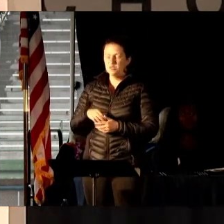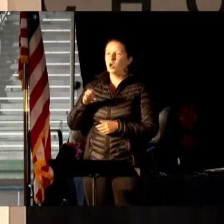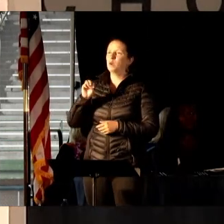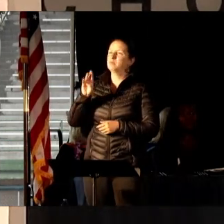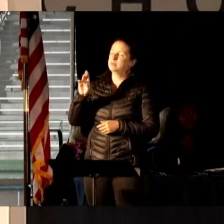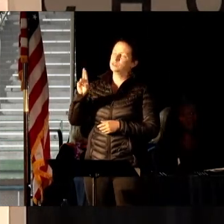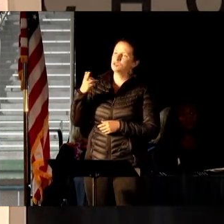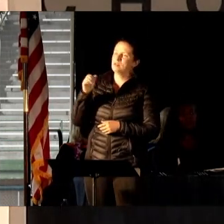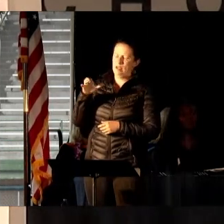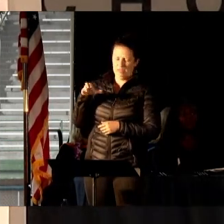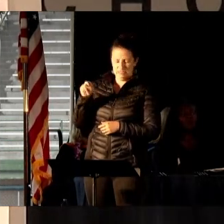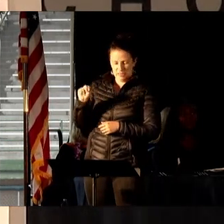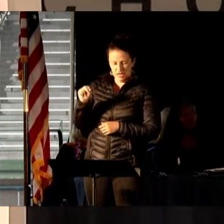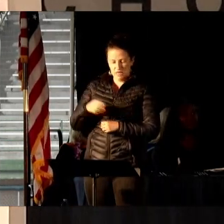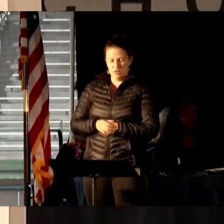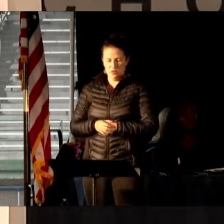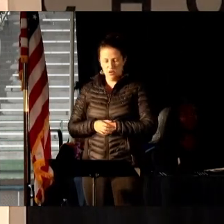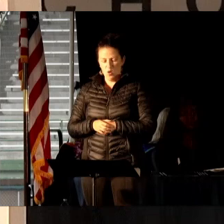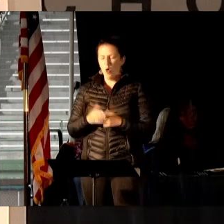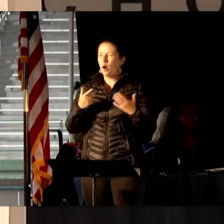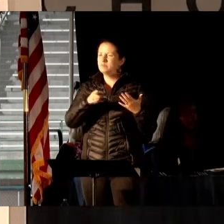classroom,